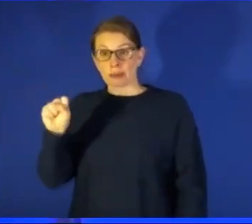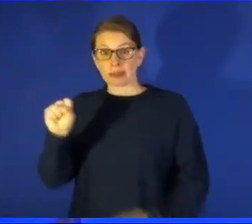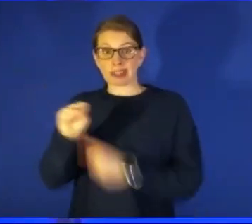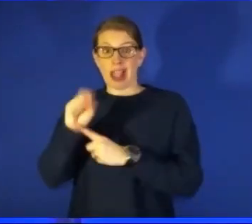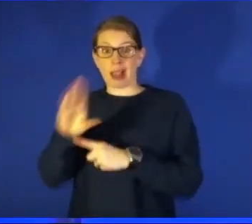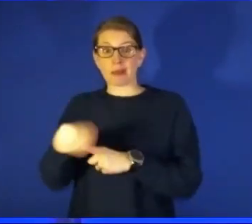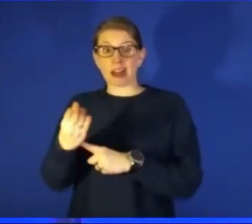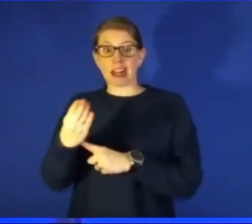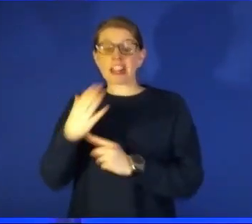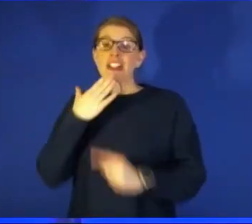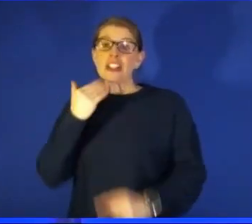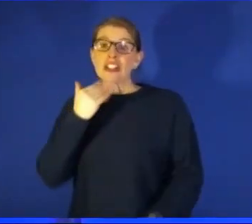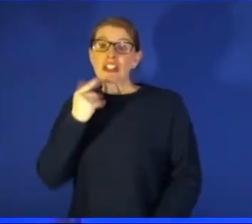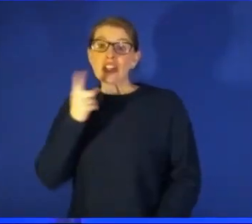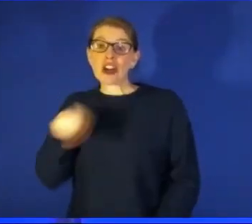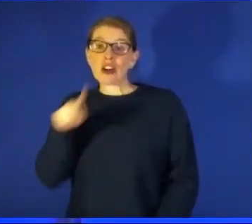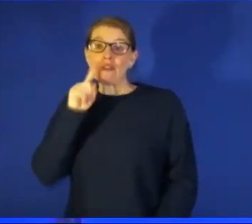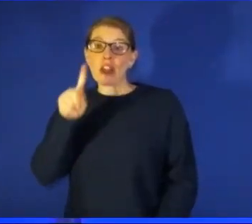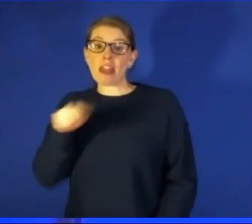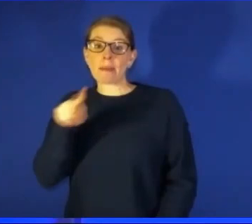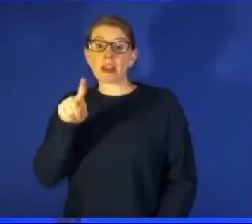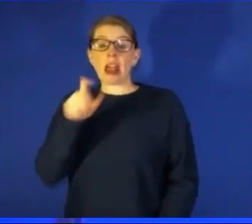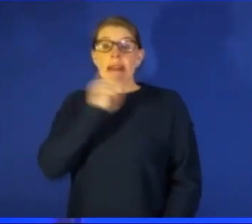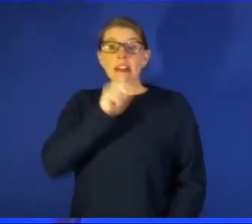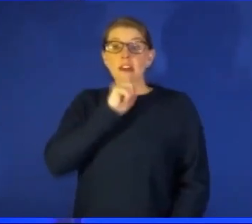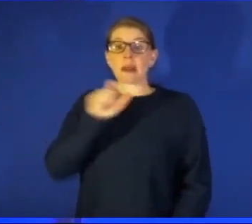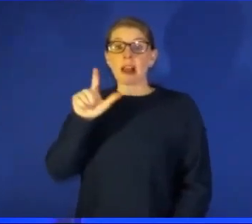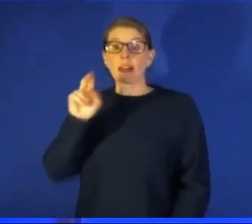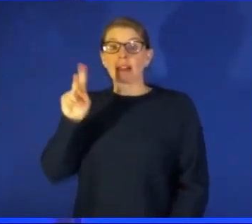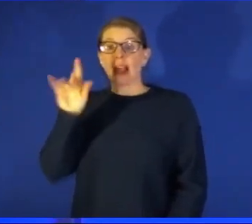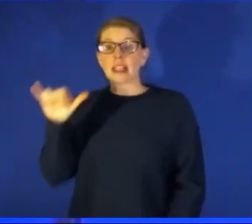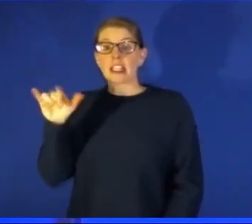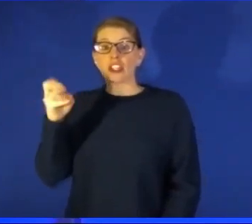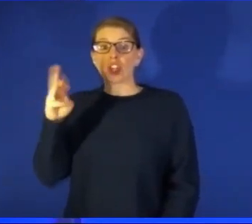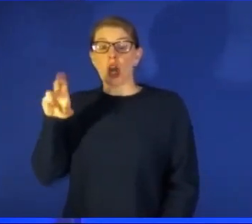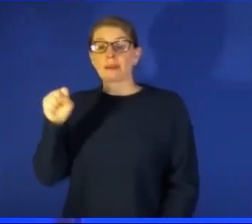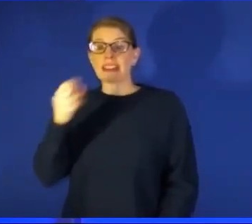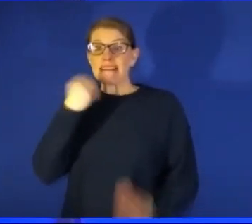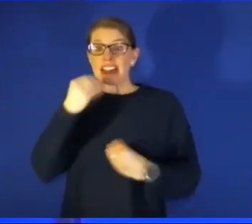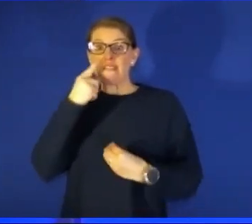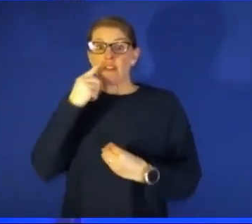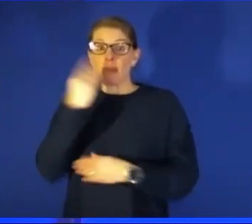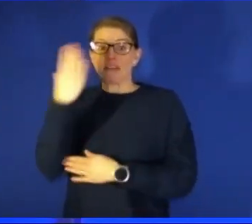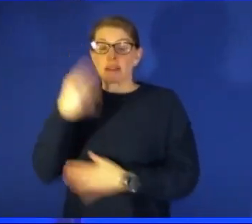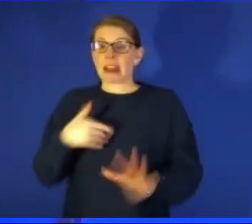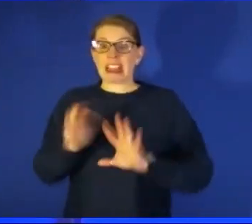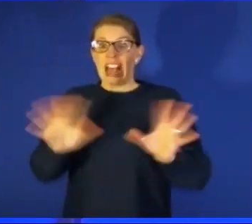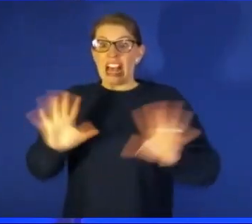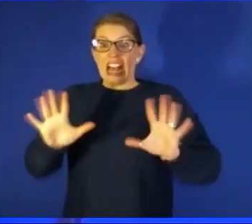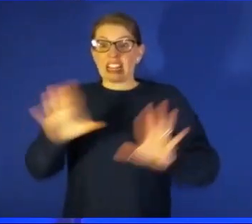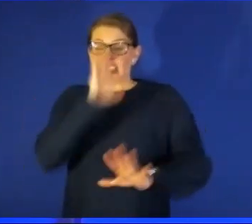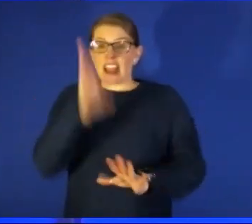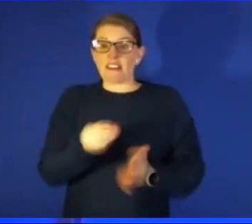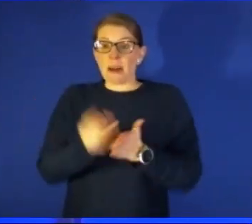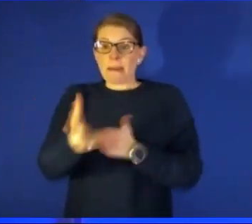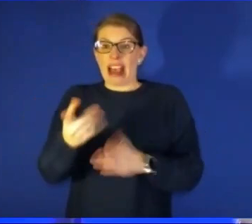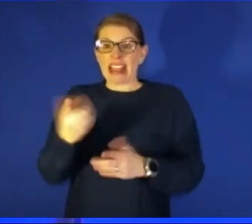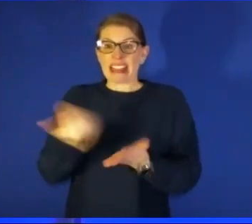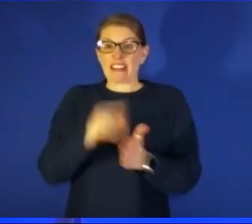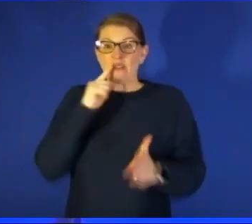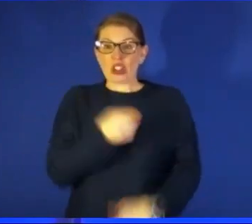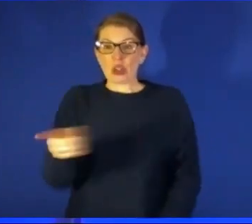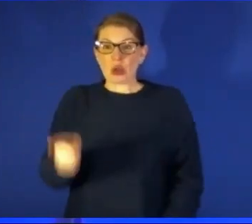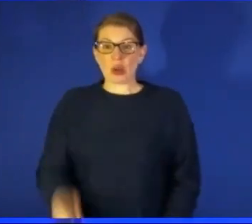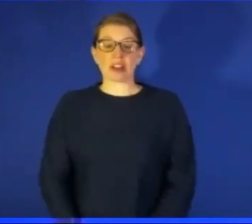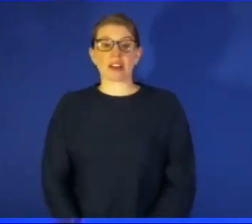them. I said, okay, you guys can have ice cream or Lucky Charms, and now they were eating it for breakfast, and it was like, I'm not getting those ever again for you. So I think a parent,